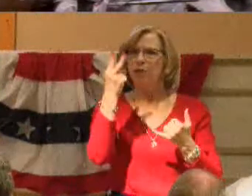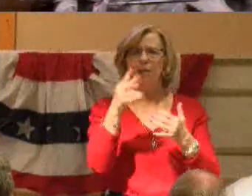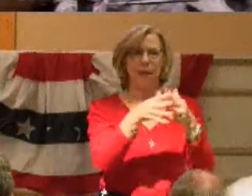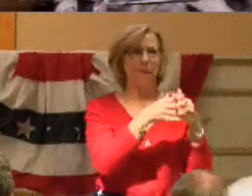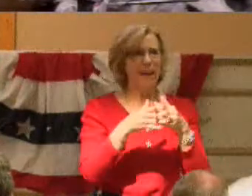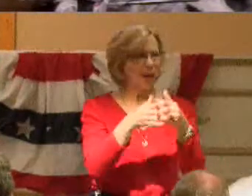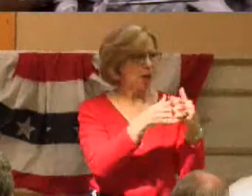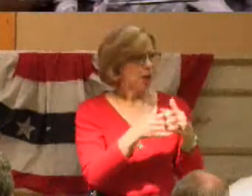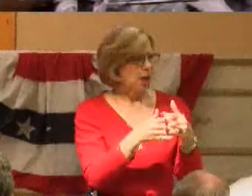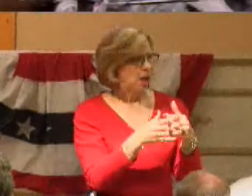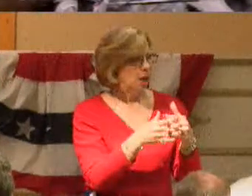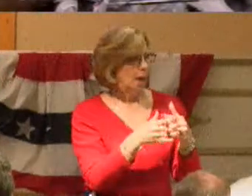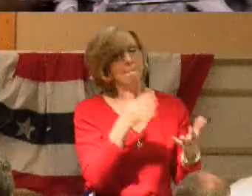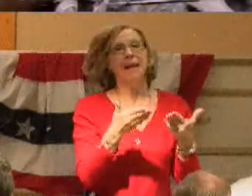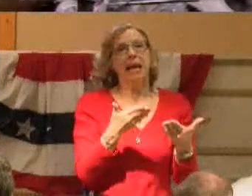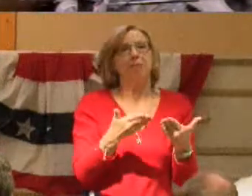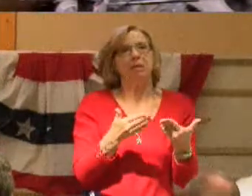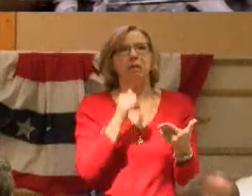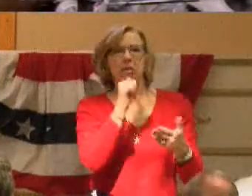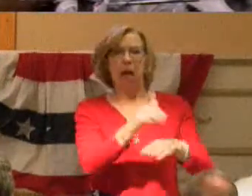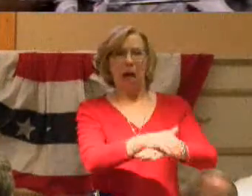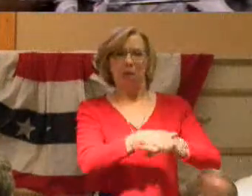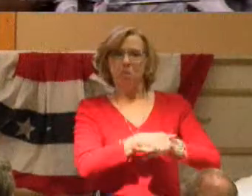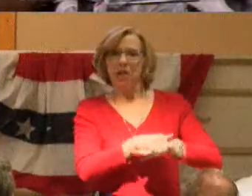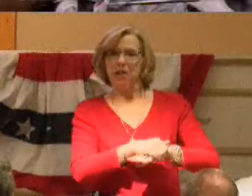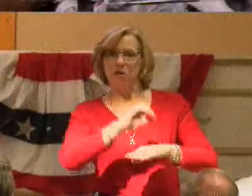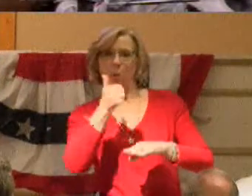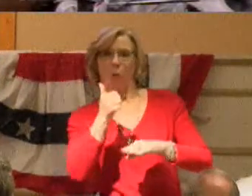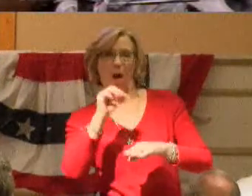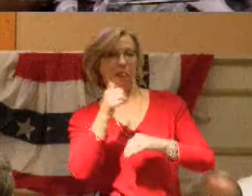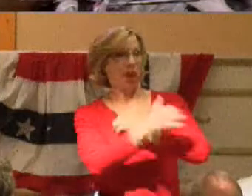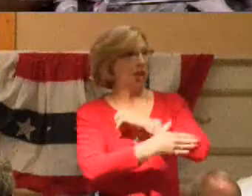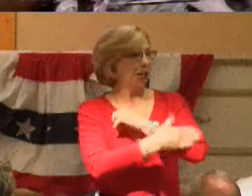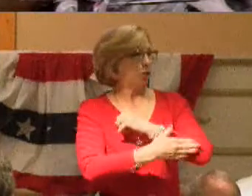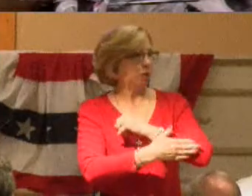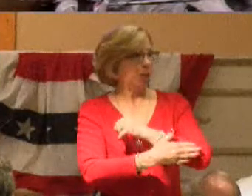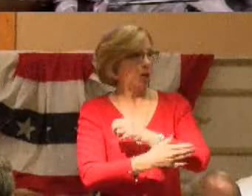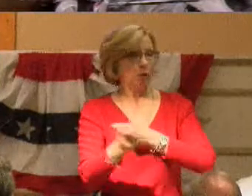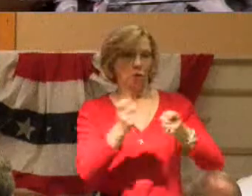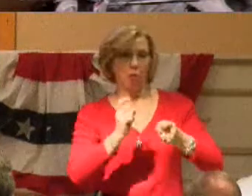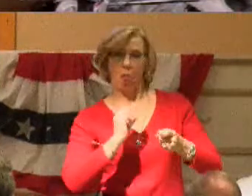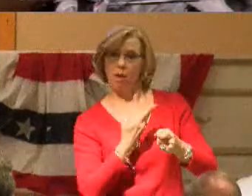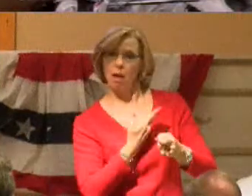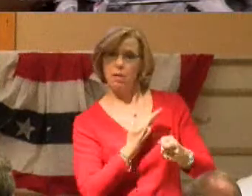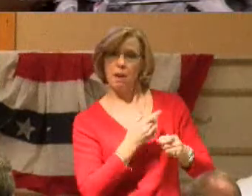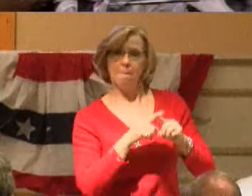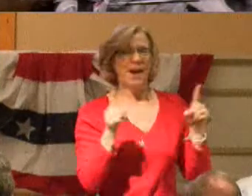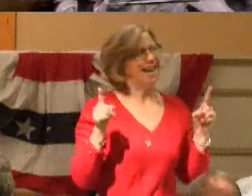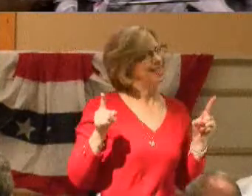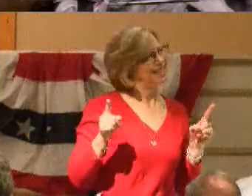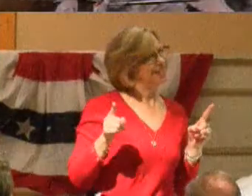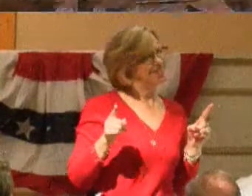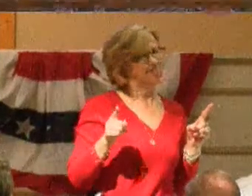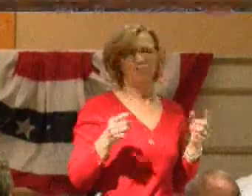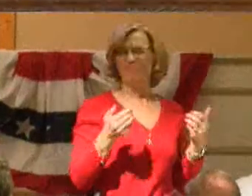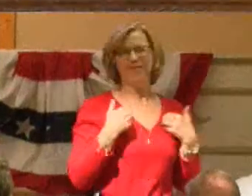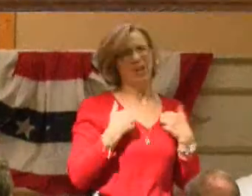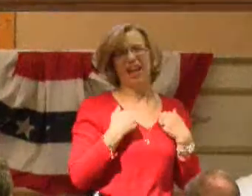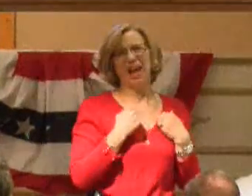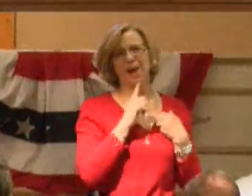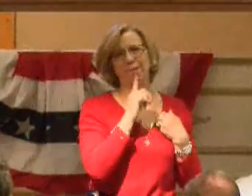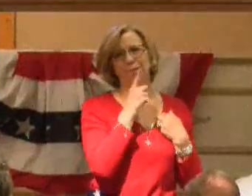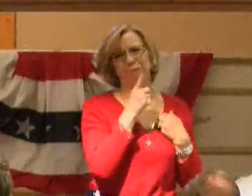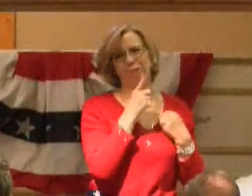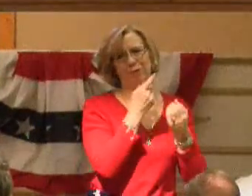be free from tyranny of an outside government, but we are not free from, and we do not have true